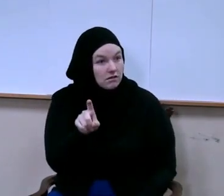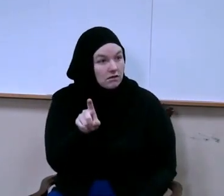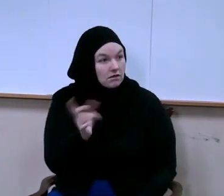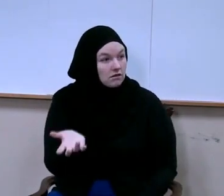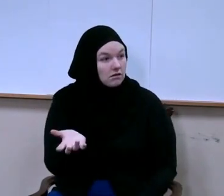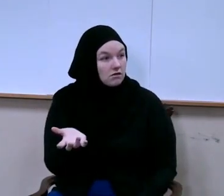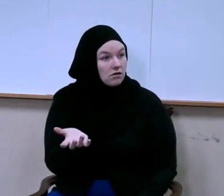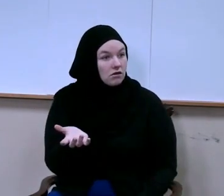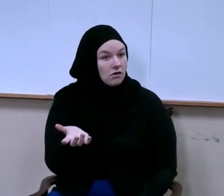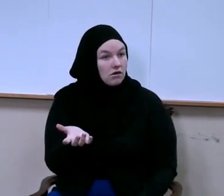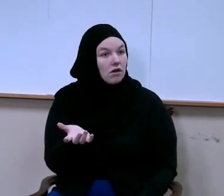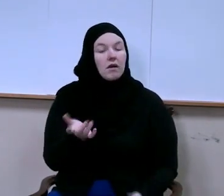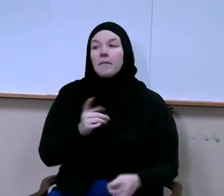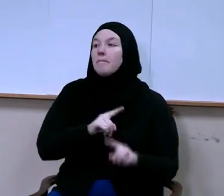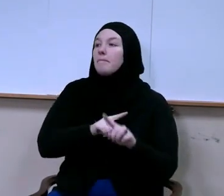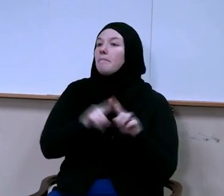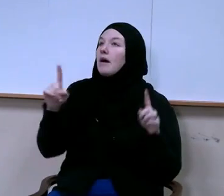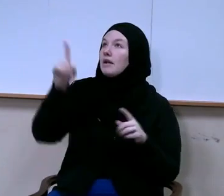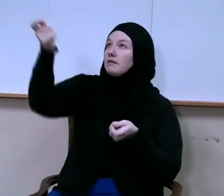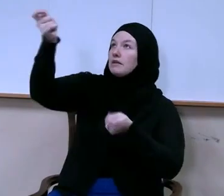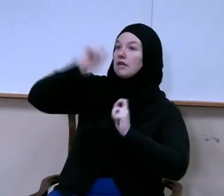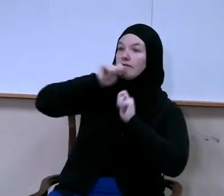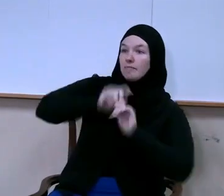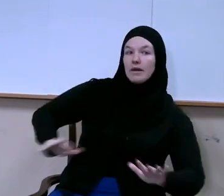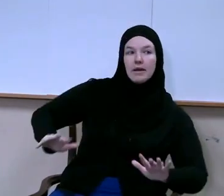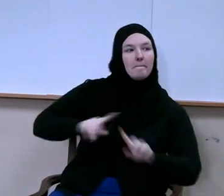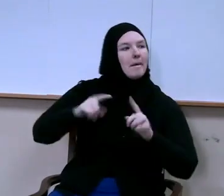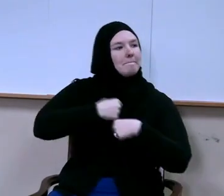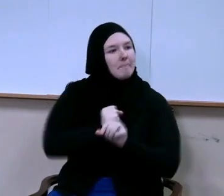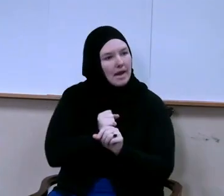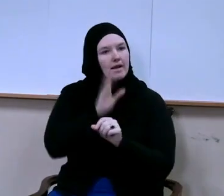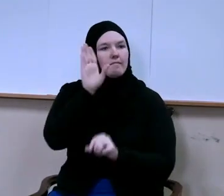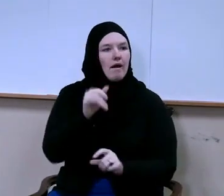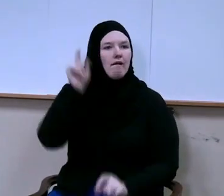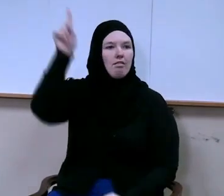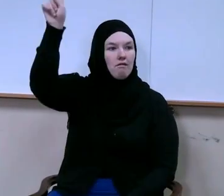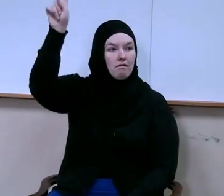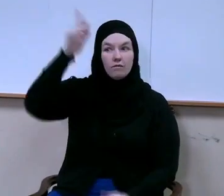only given to us by Allah, but it was made for us by Allah.